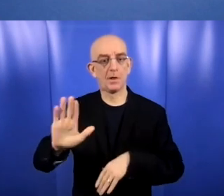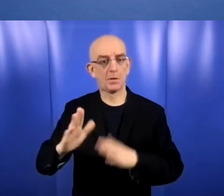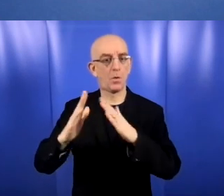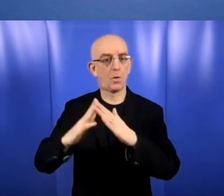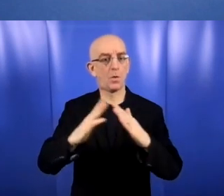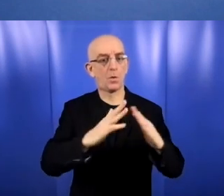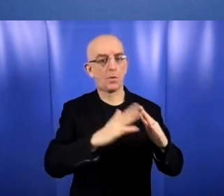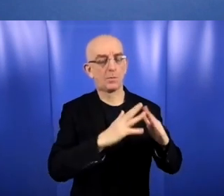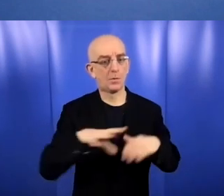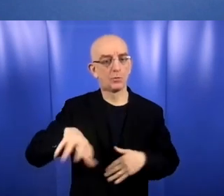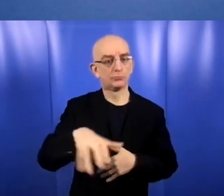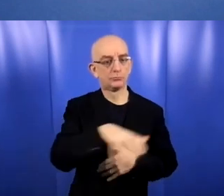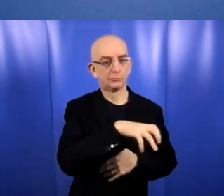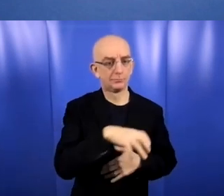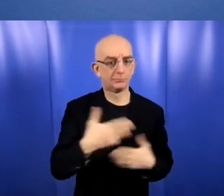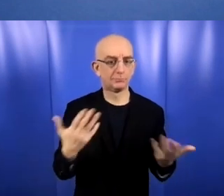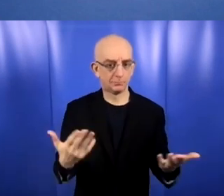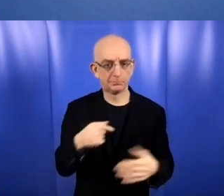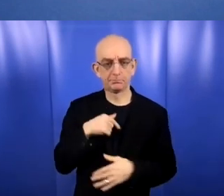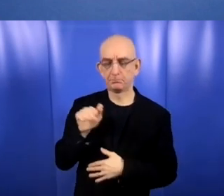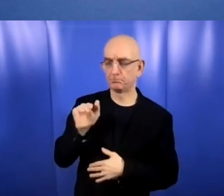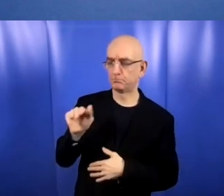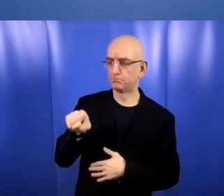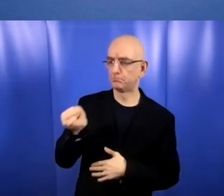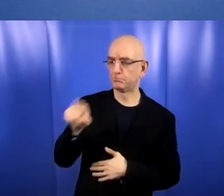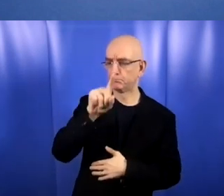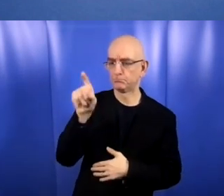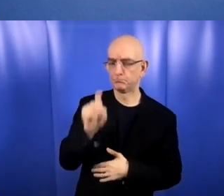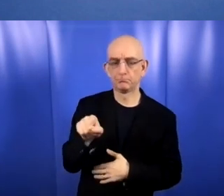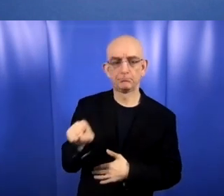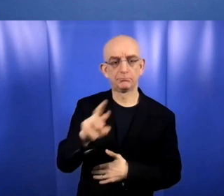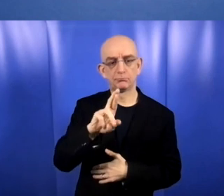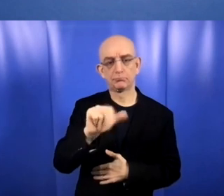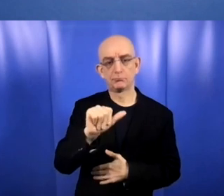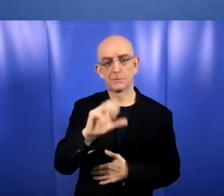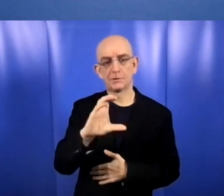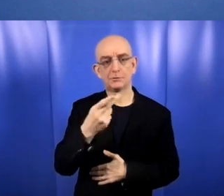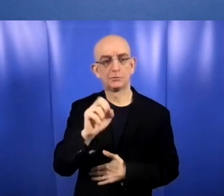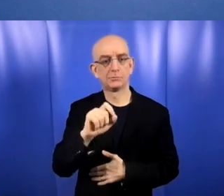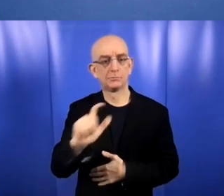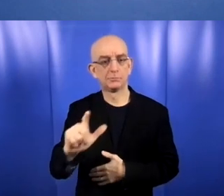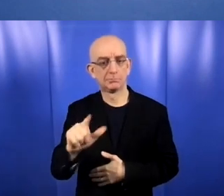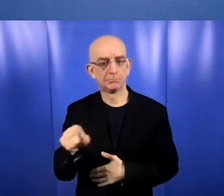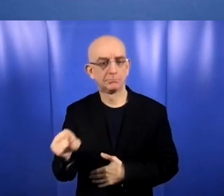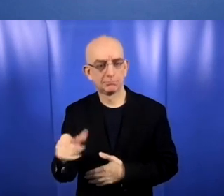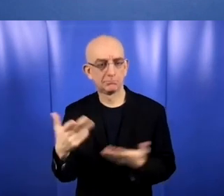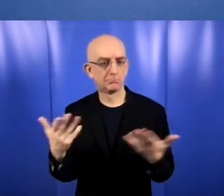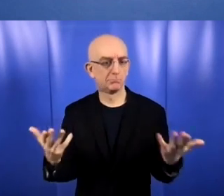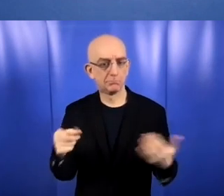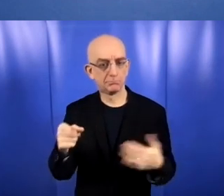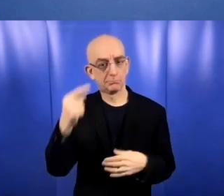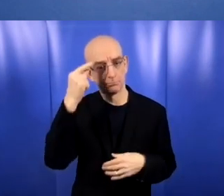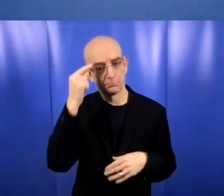how much does education lead to livelihoods and decent